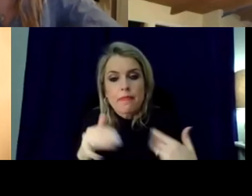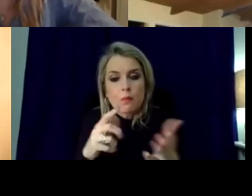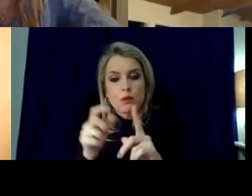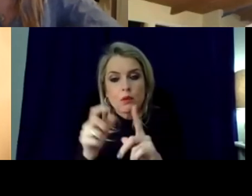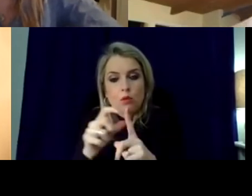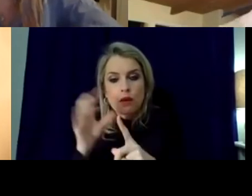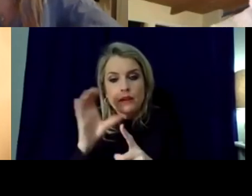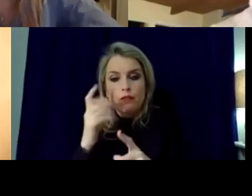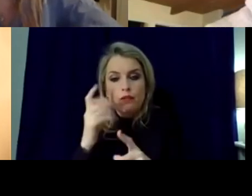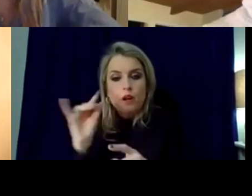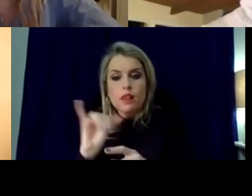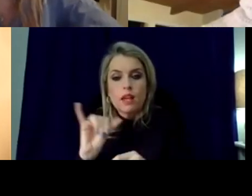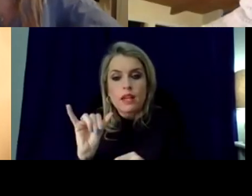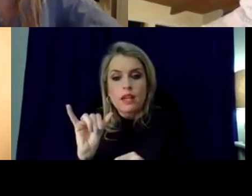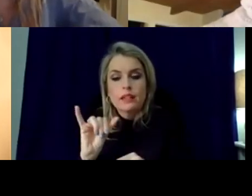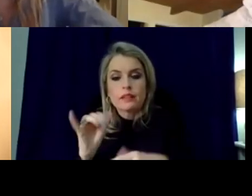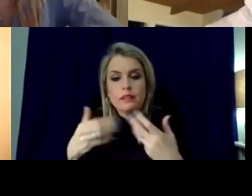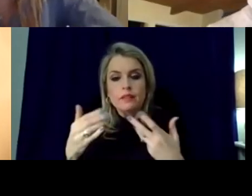what's the word I'm looking for? Like kind of,